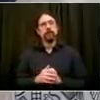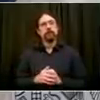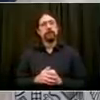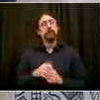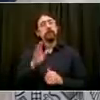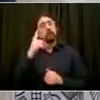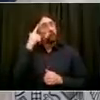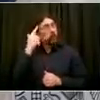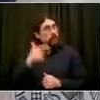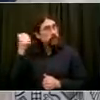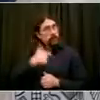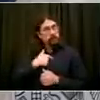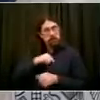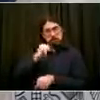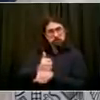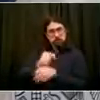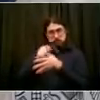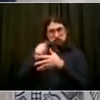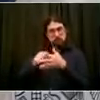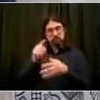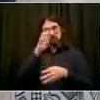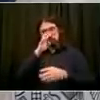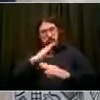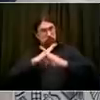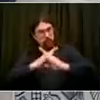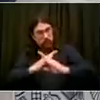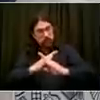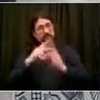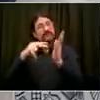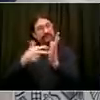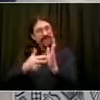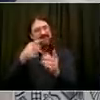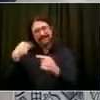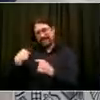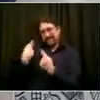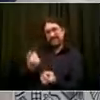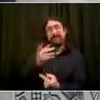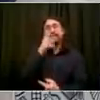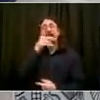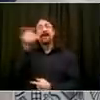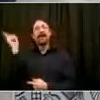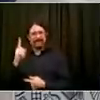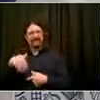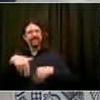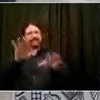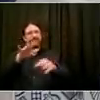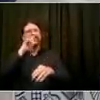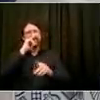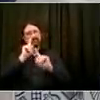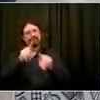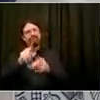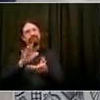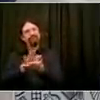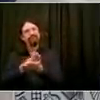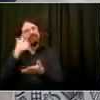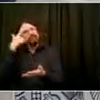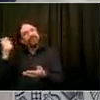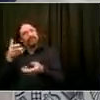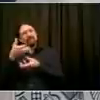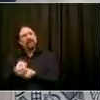Once that standard was set, we were going to live by it. But Nolan, remember, the reason we're having even the discussion